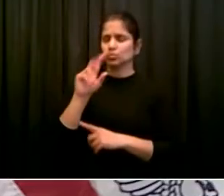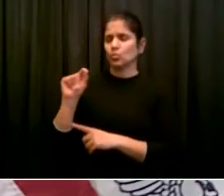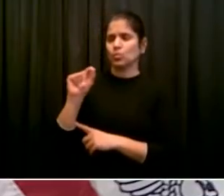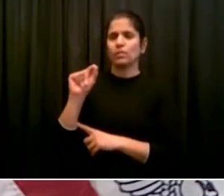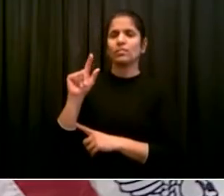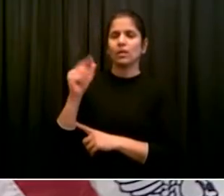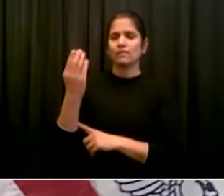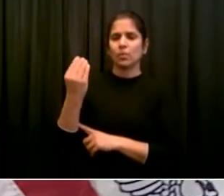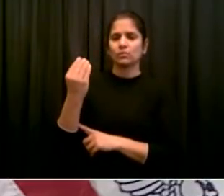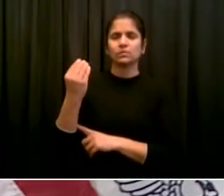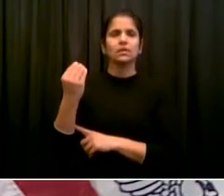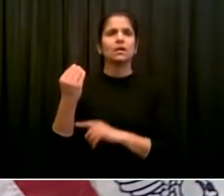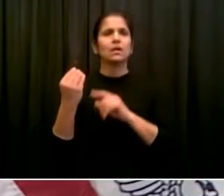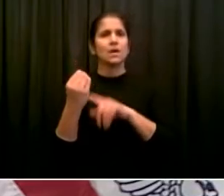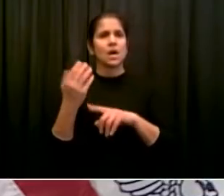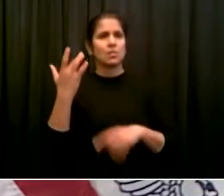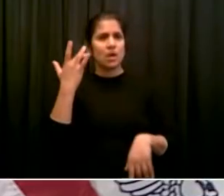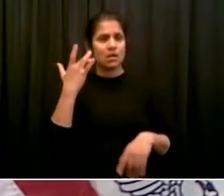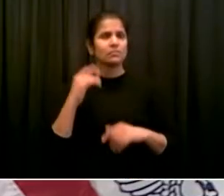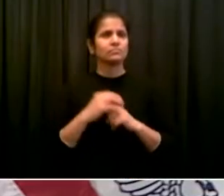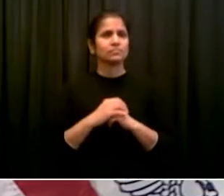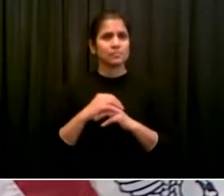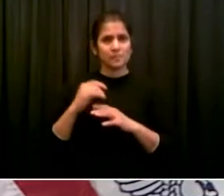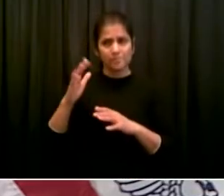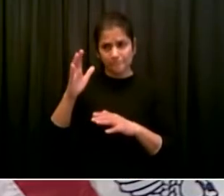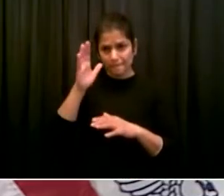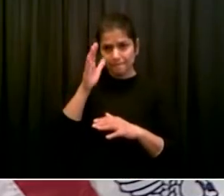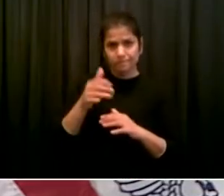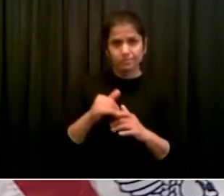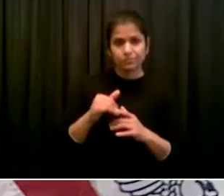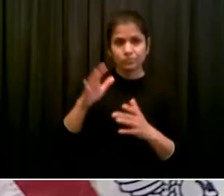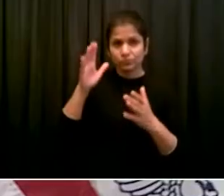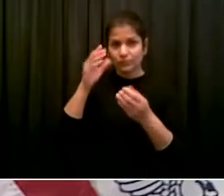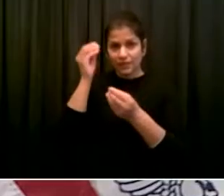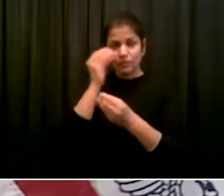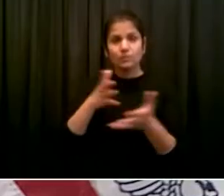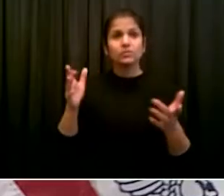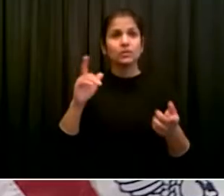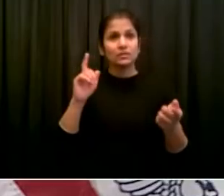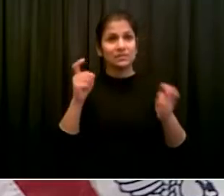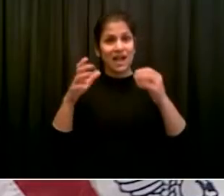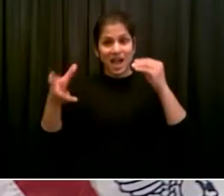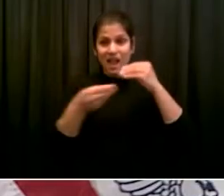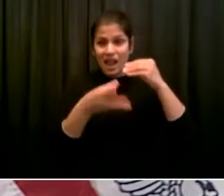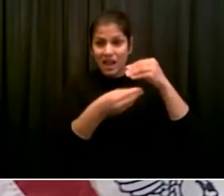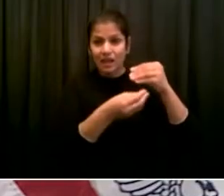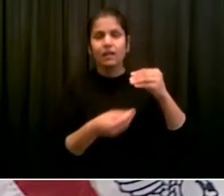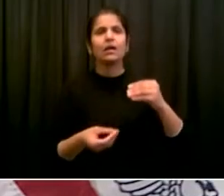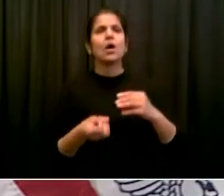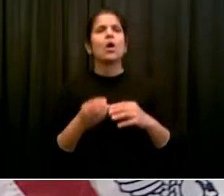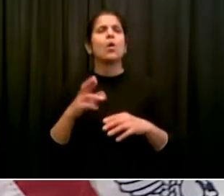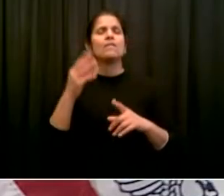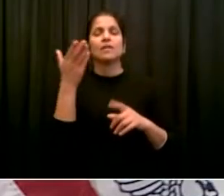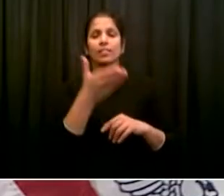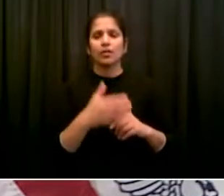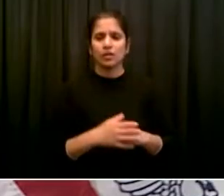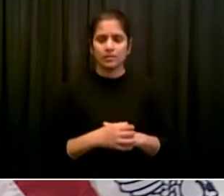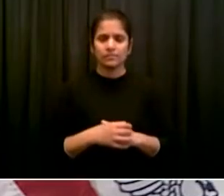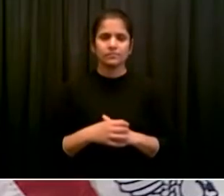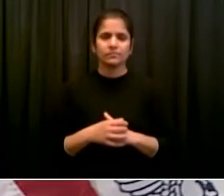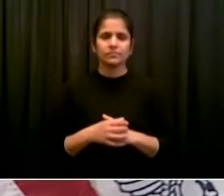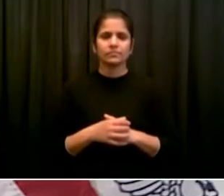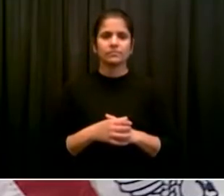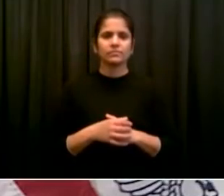in these gaps, and why is this information being left out? Caroline, absolutely more is coming. It's a big